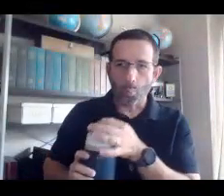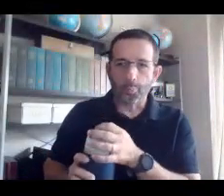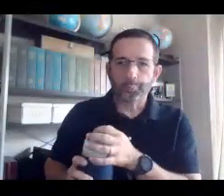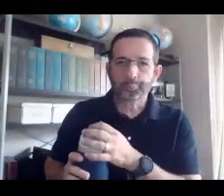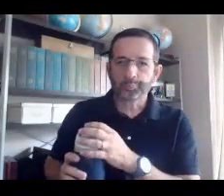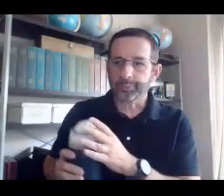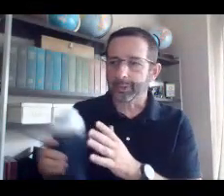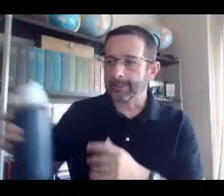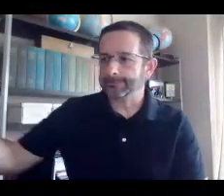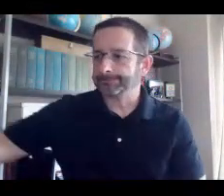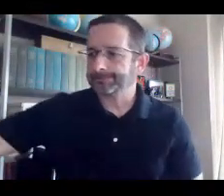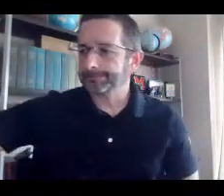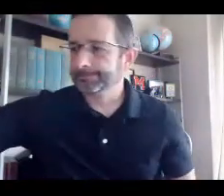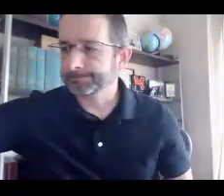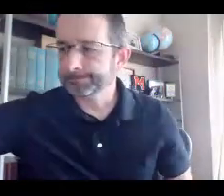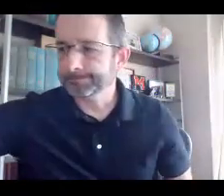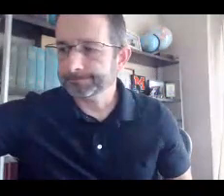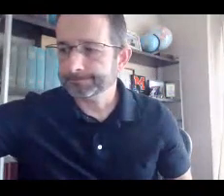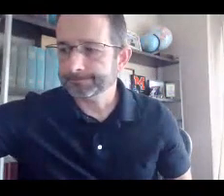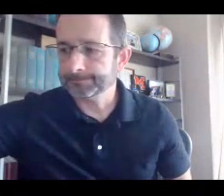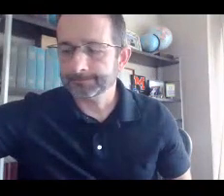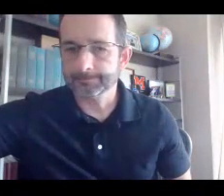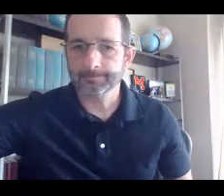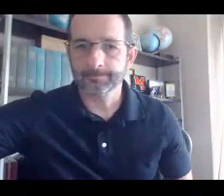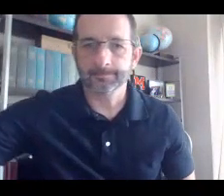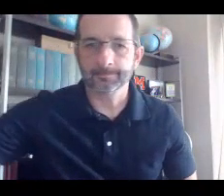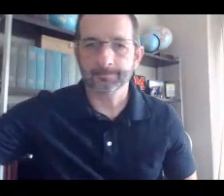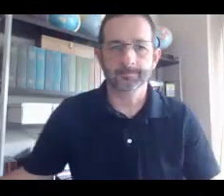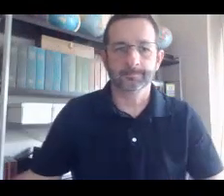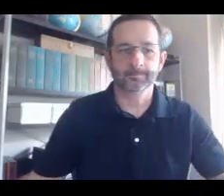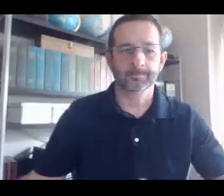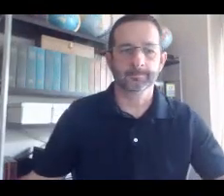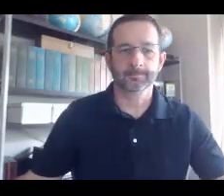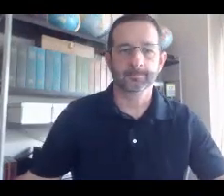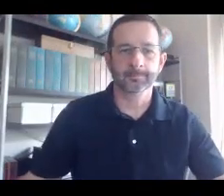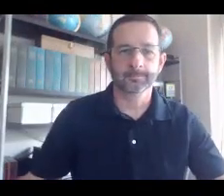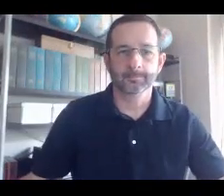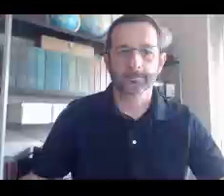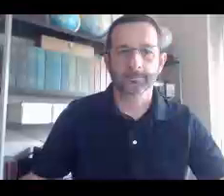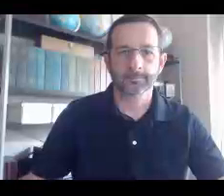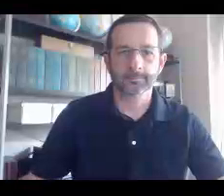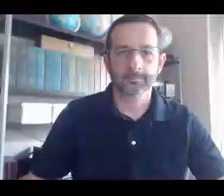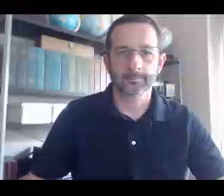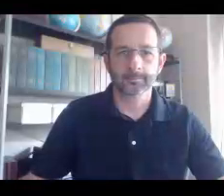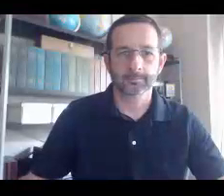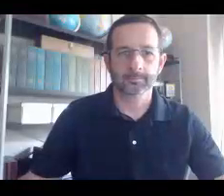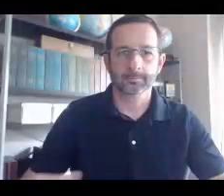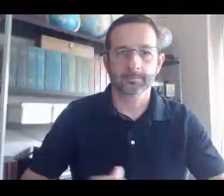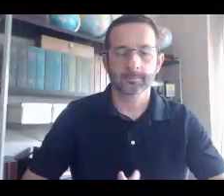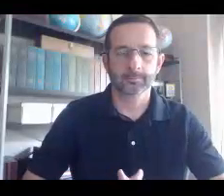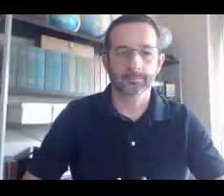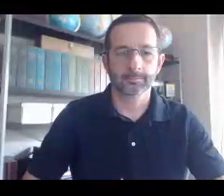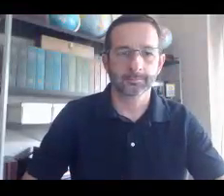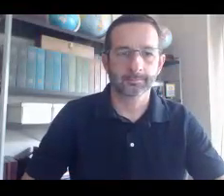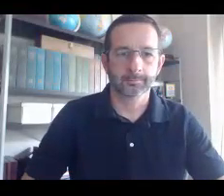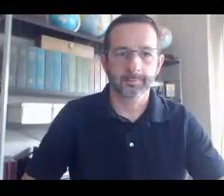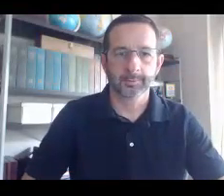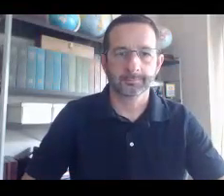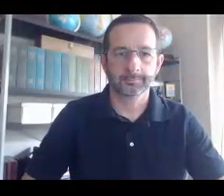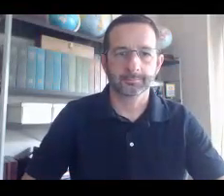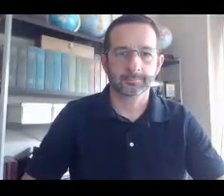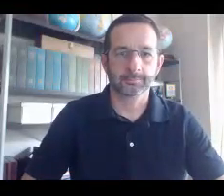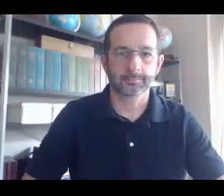so this program is really for you guys. And what happens is after